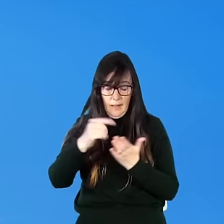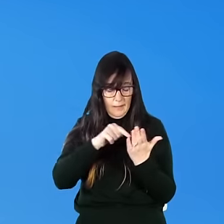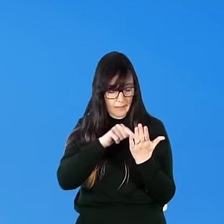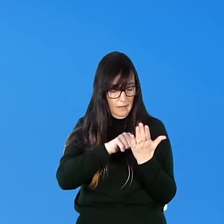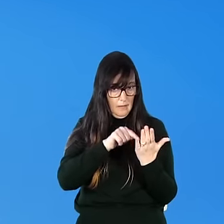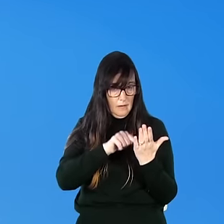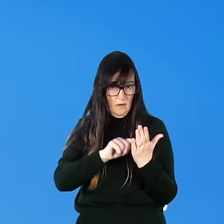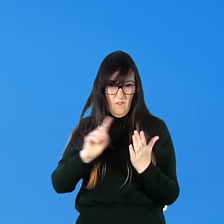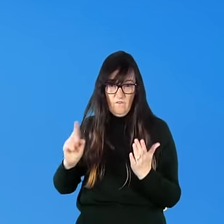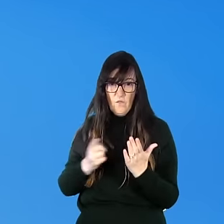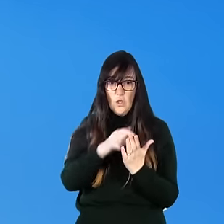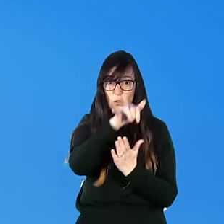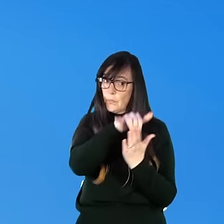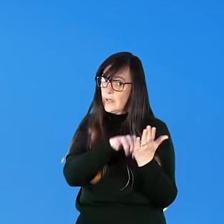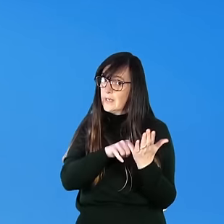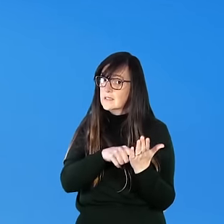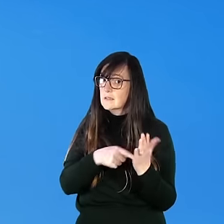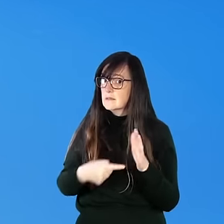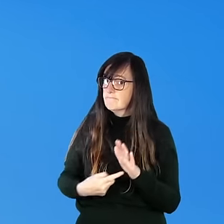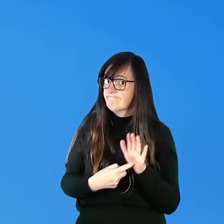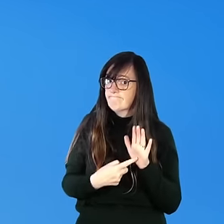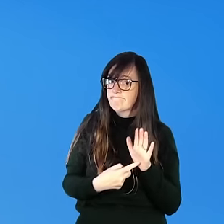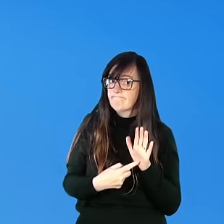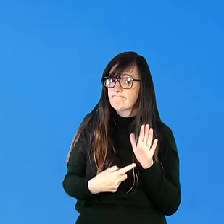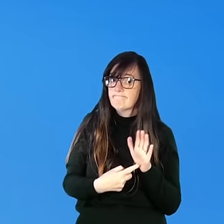page of the Bible. So it's really important.